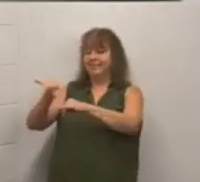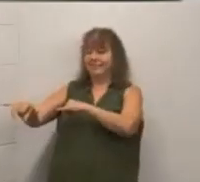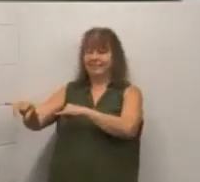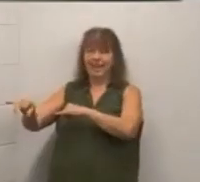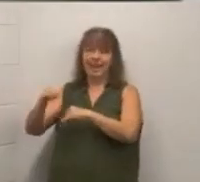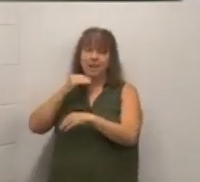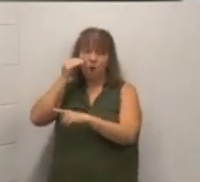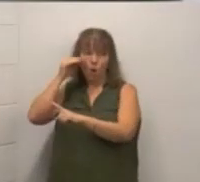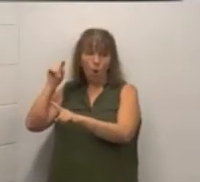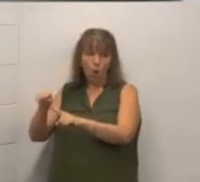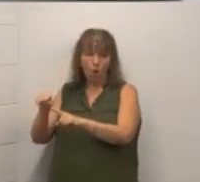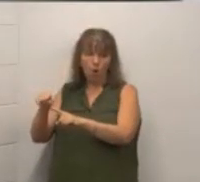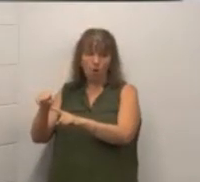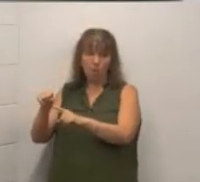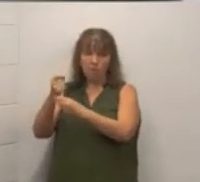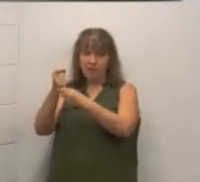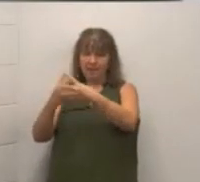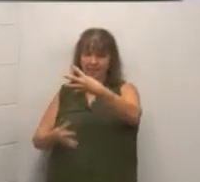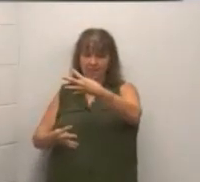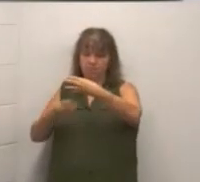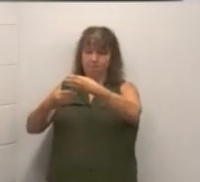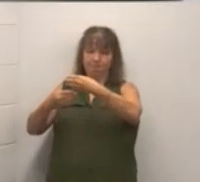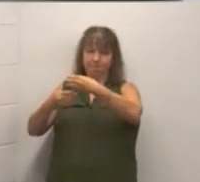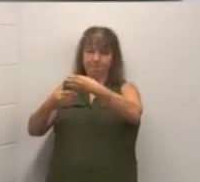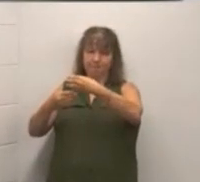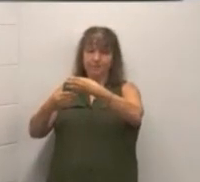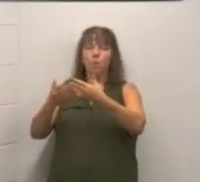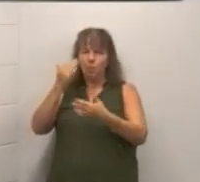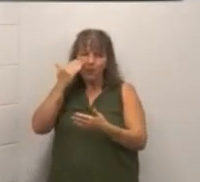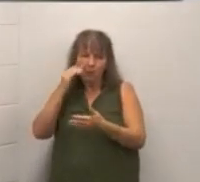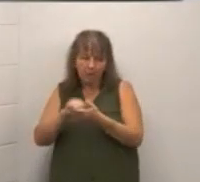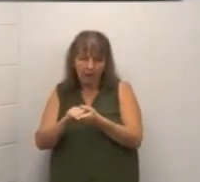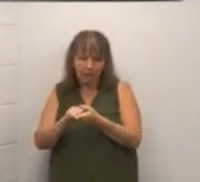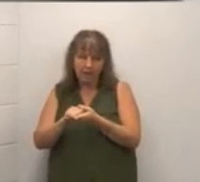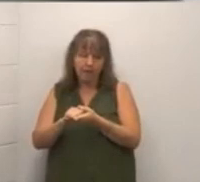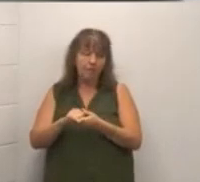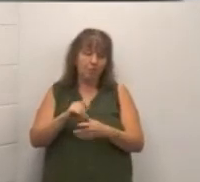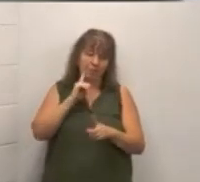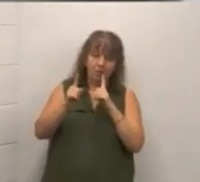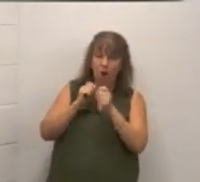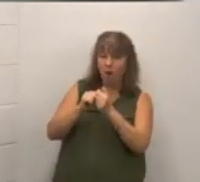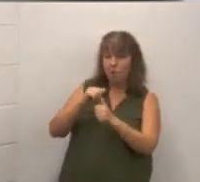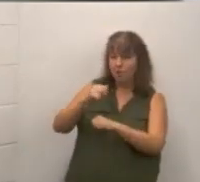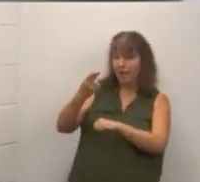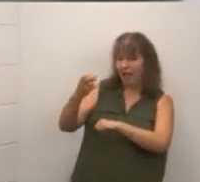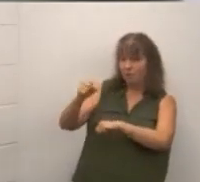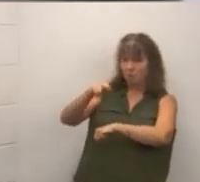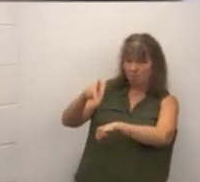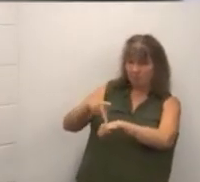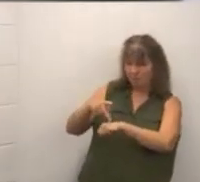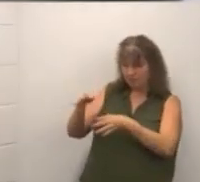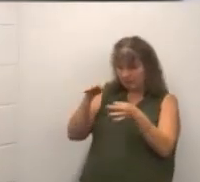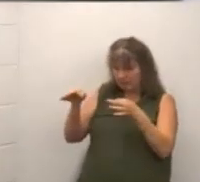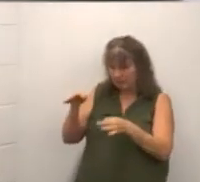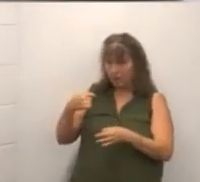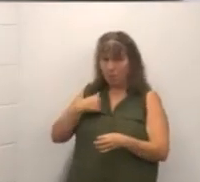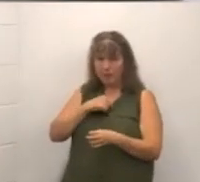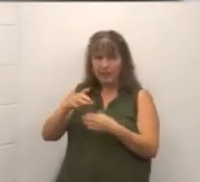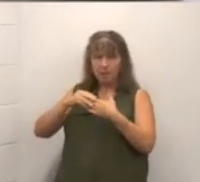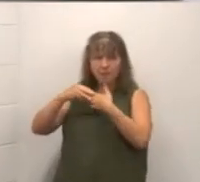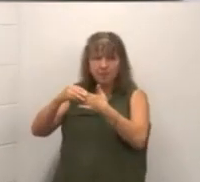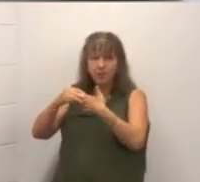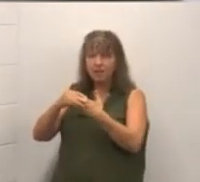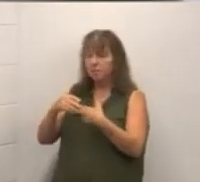electives will be limited. And we've had some conversation with the high school principals about the importance of being flexible and thinking